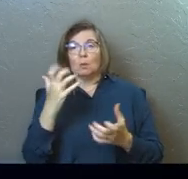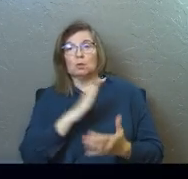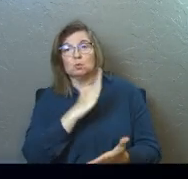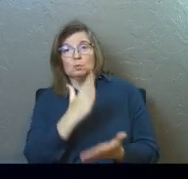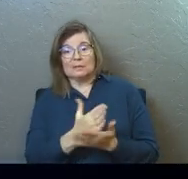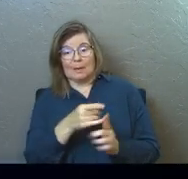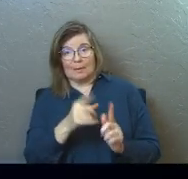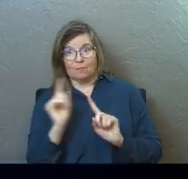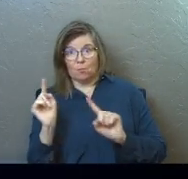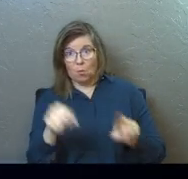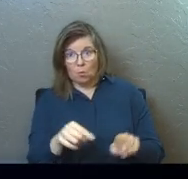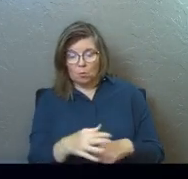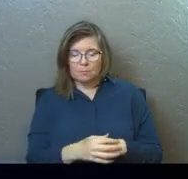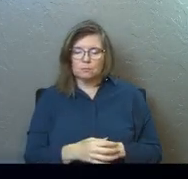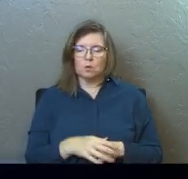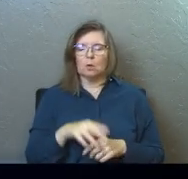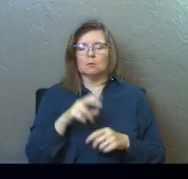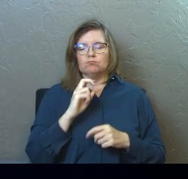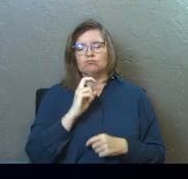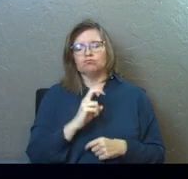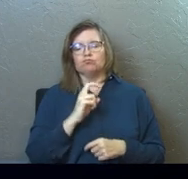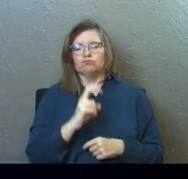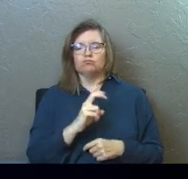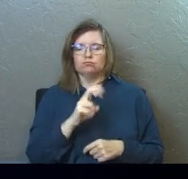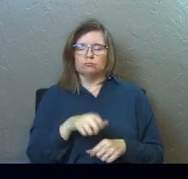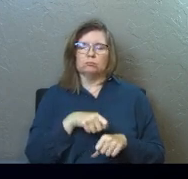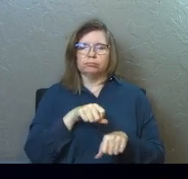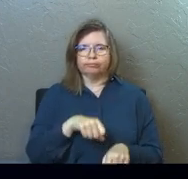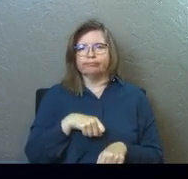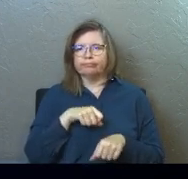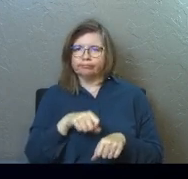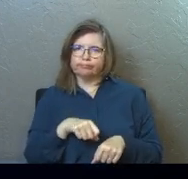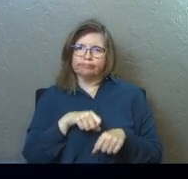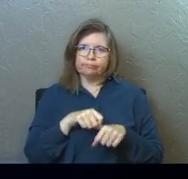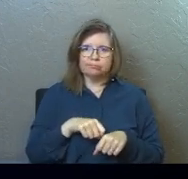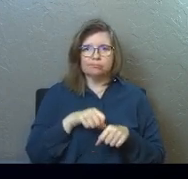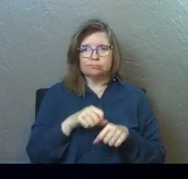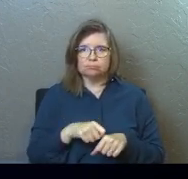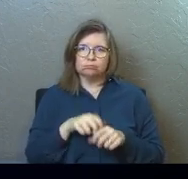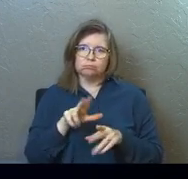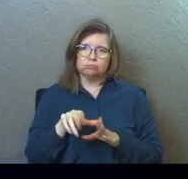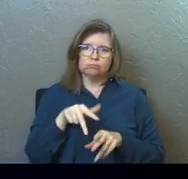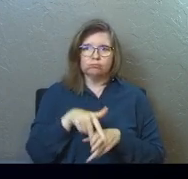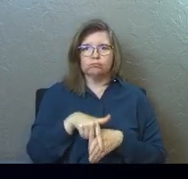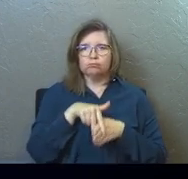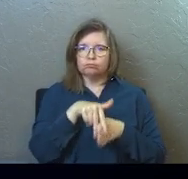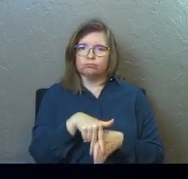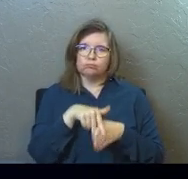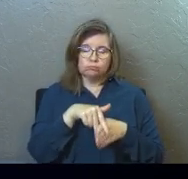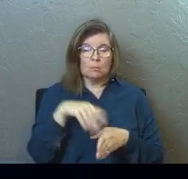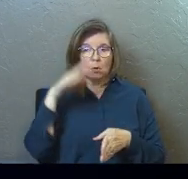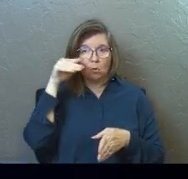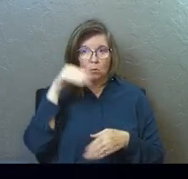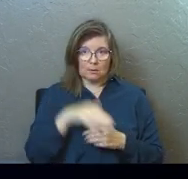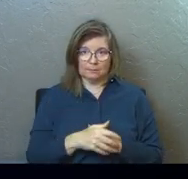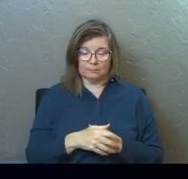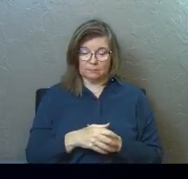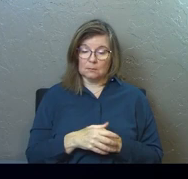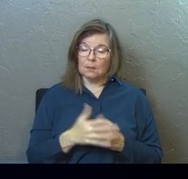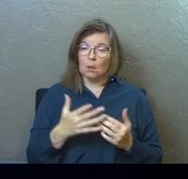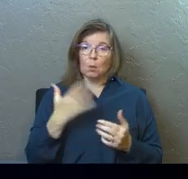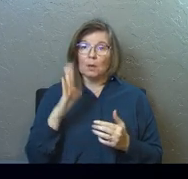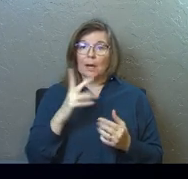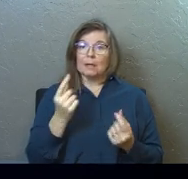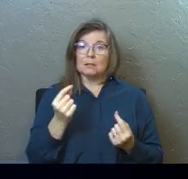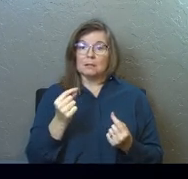this thing. And Balaam is journeying to this place to do the thing that God doesn't want him to do, and he's riding a donkey. And so